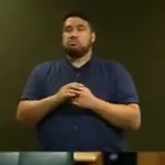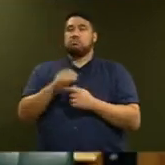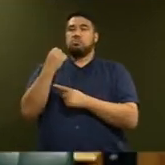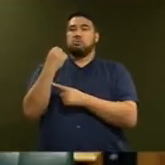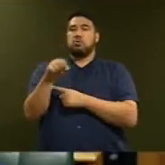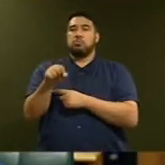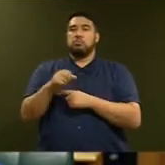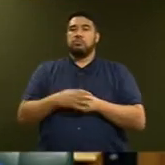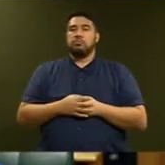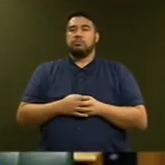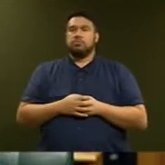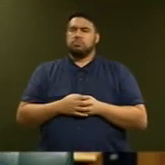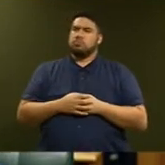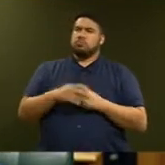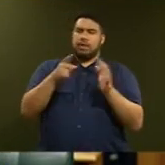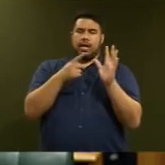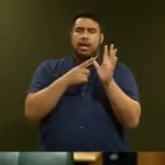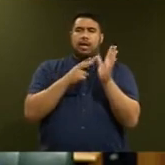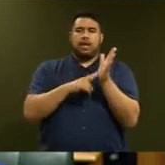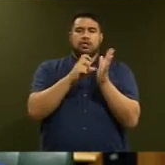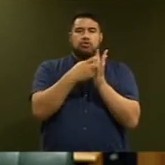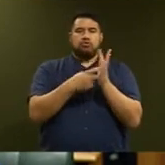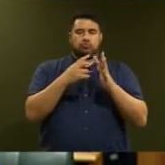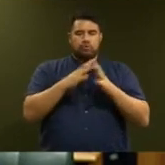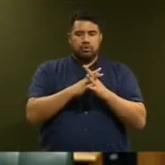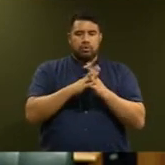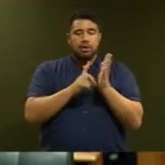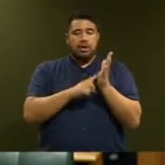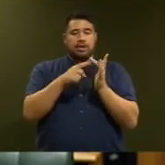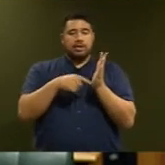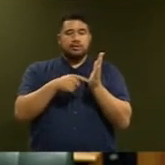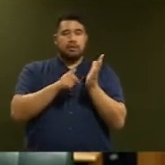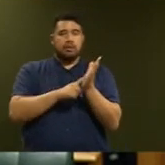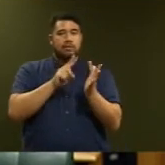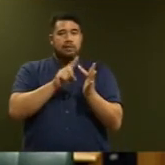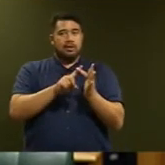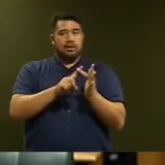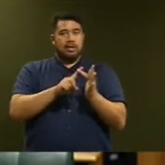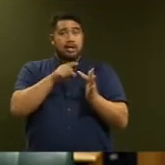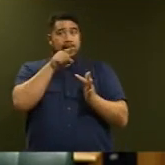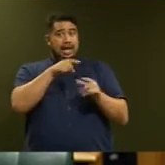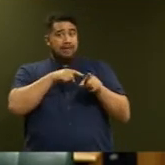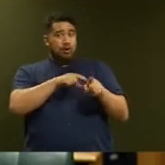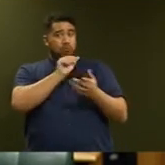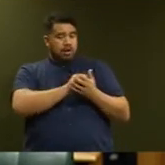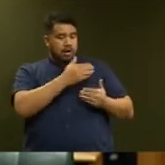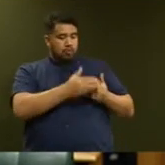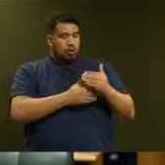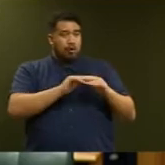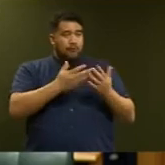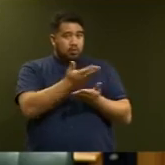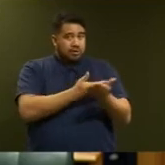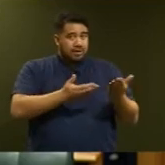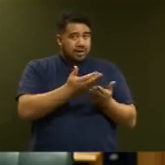So, did Andrew Little follow good consultation processes, or, as he put it, quote, in order to get